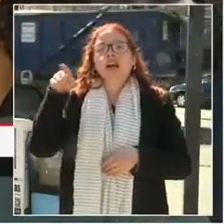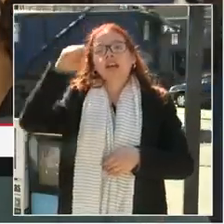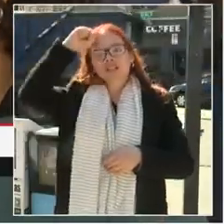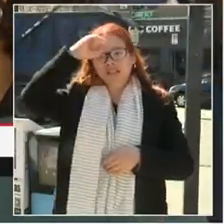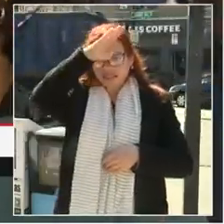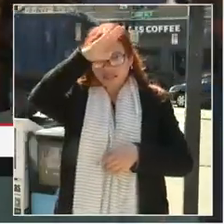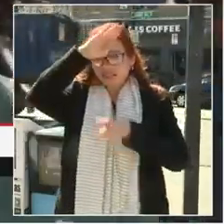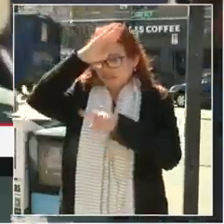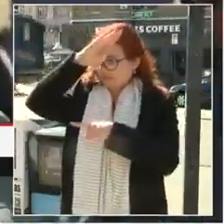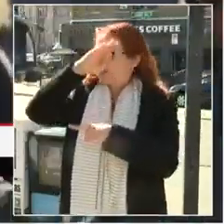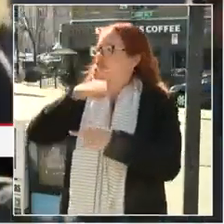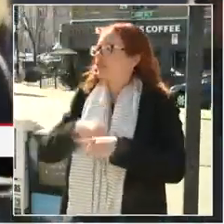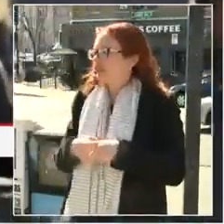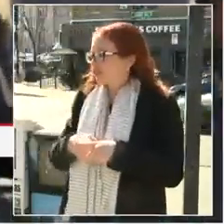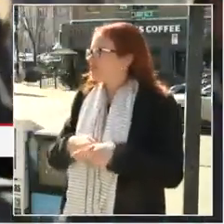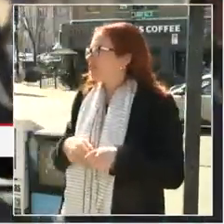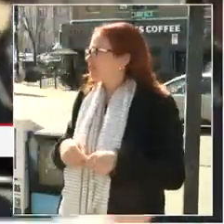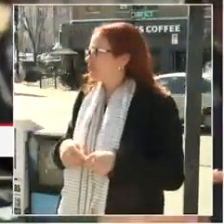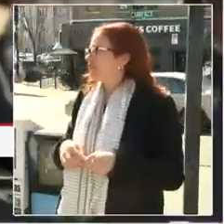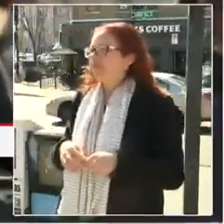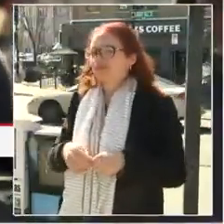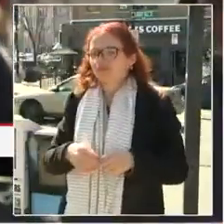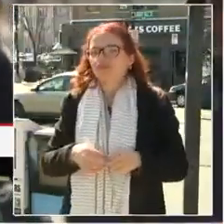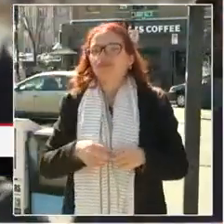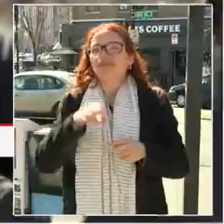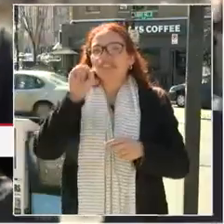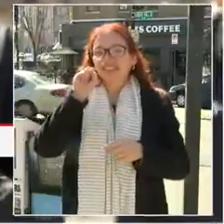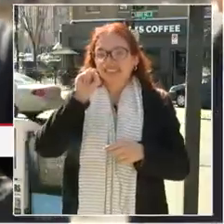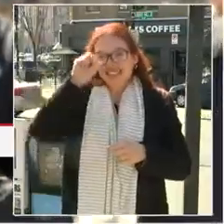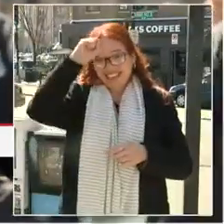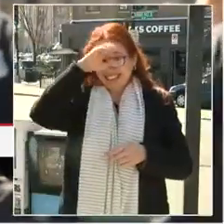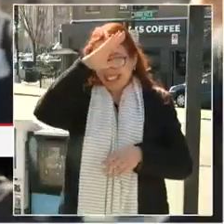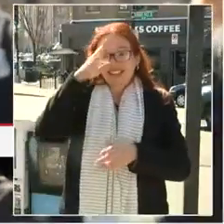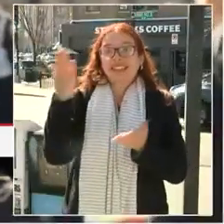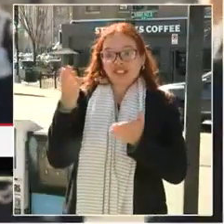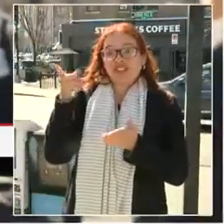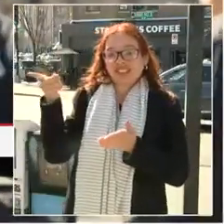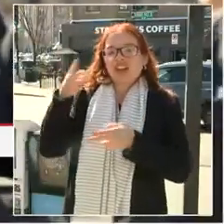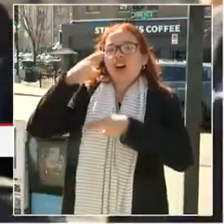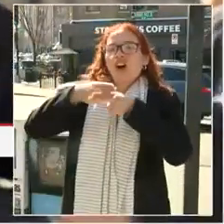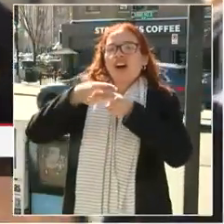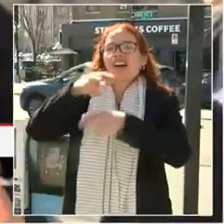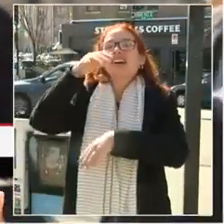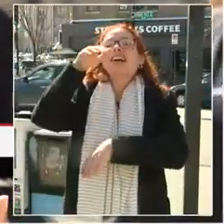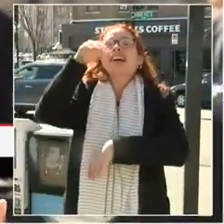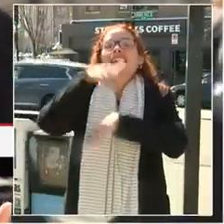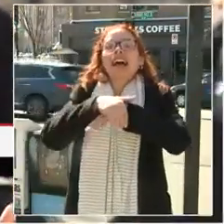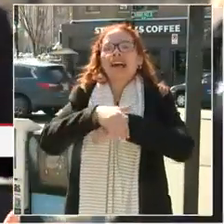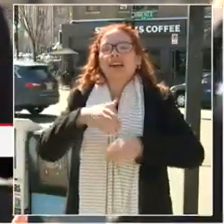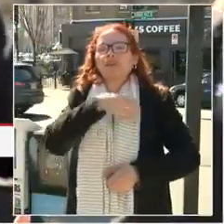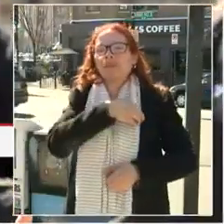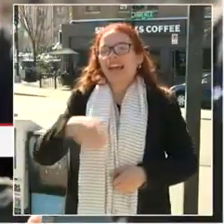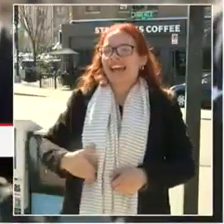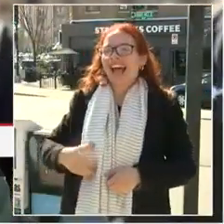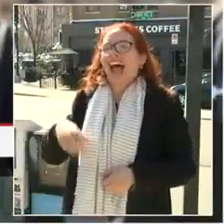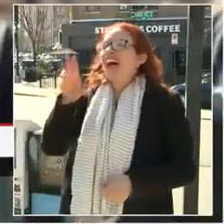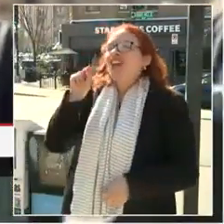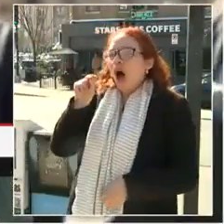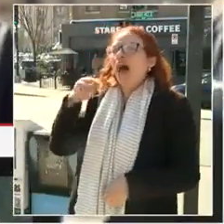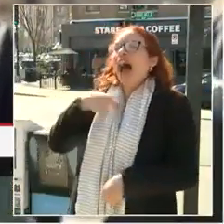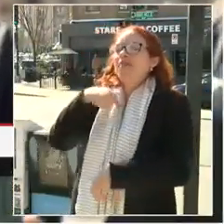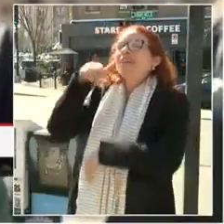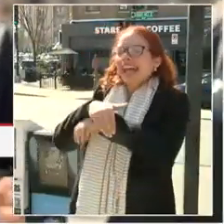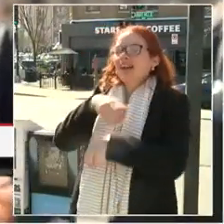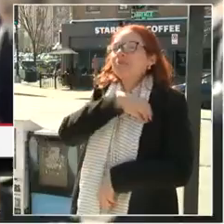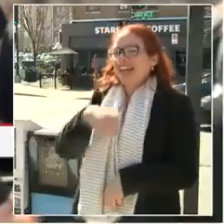Where's Salah? There's Salah. They call him the Nightmare, but I'm the Nightmare. He's